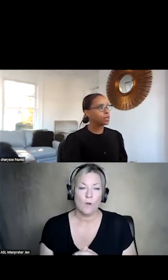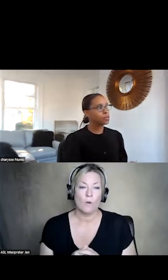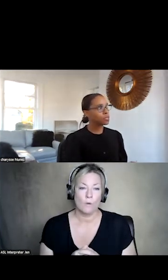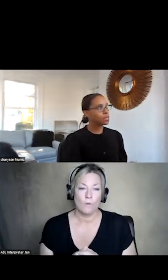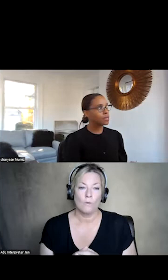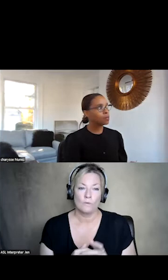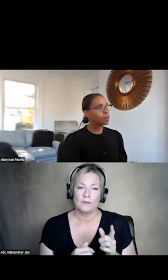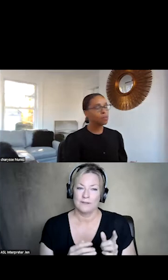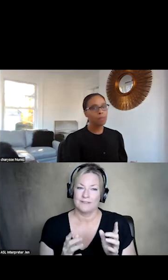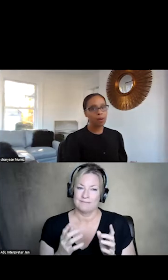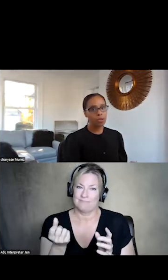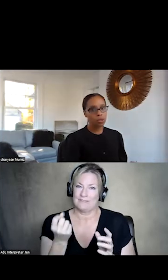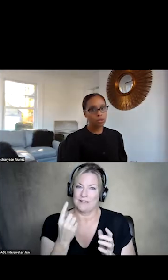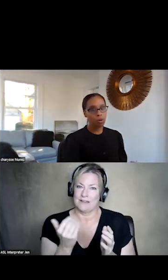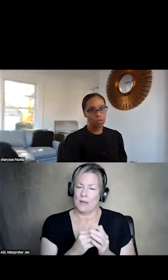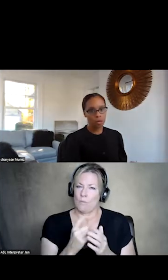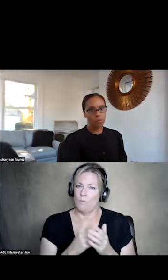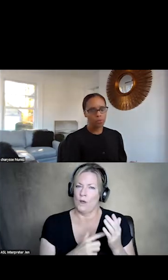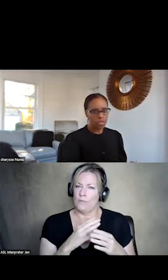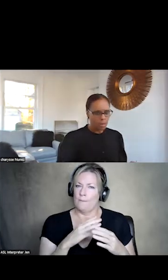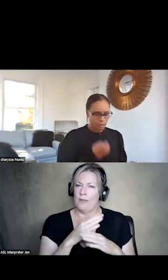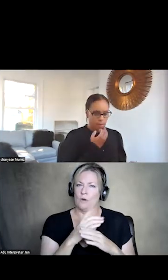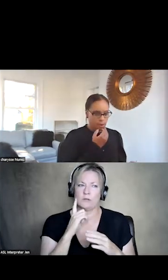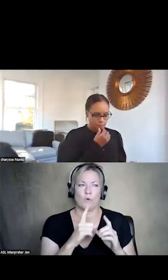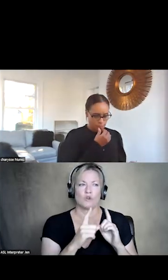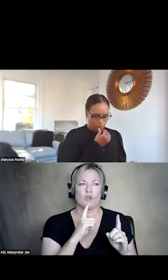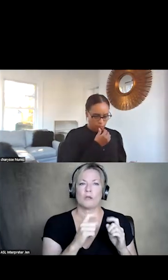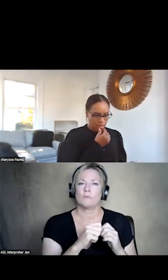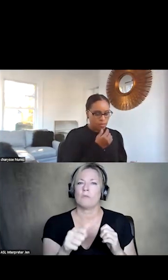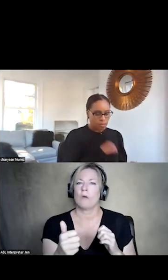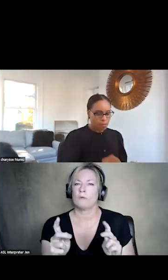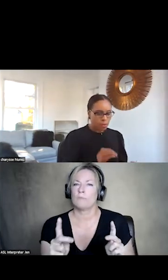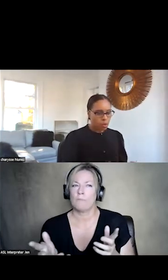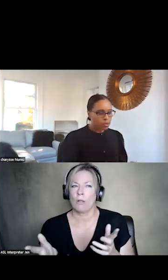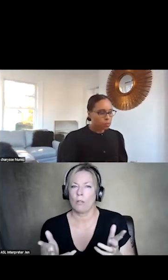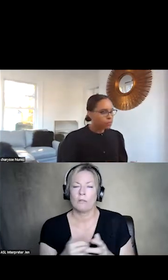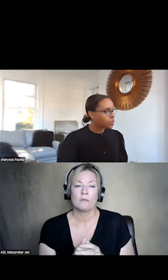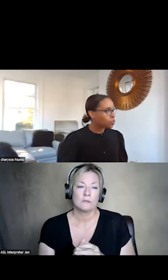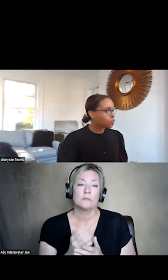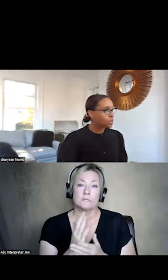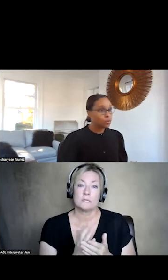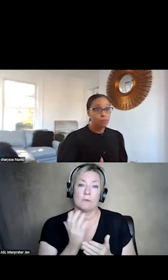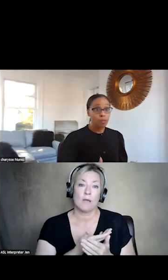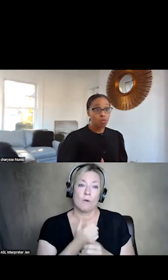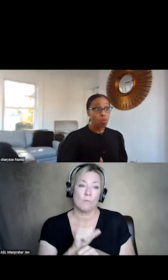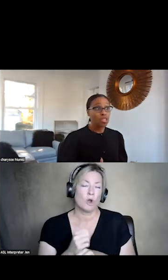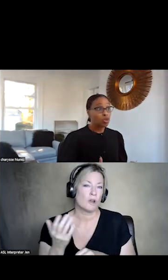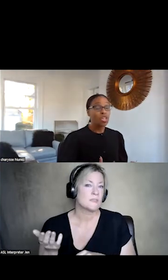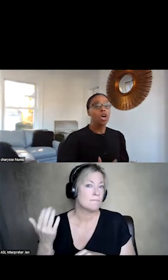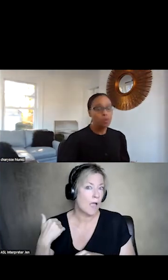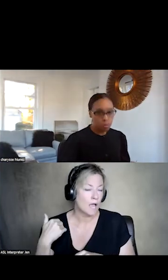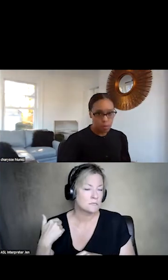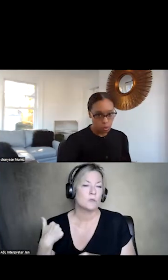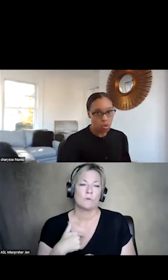bit to understand, again, what are the barriers to talking to others? In some of the work that we've done historically, we've been wanting